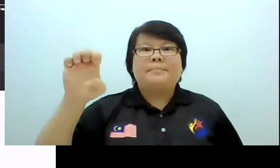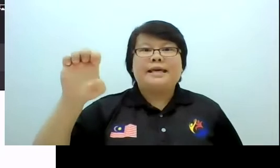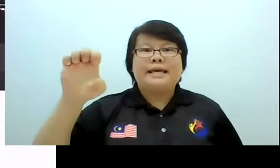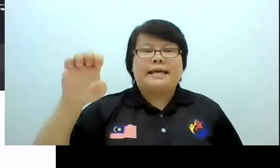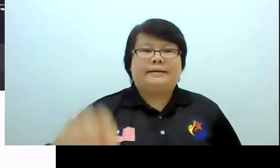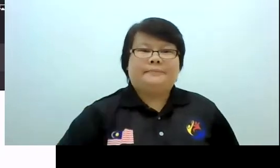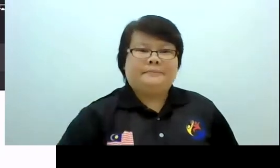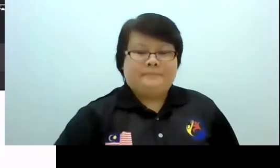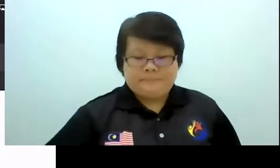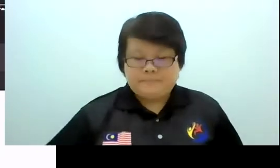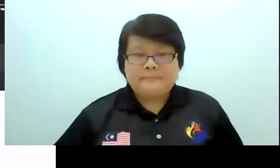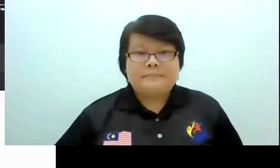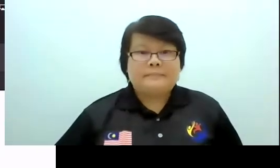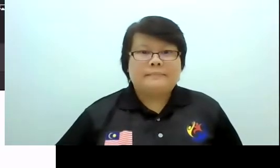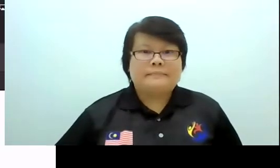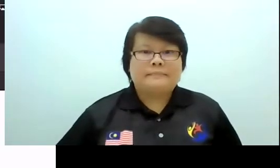N-A-M-E.